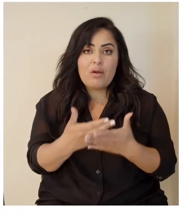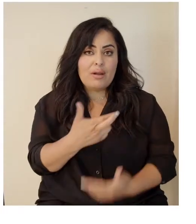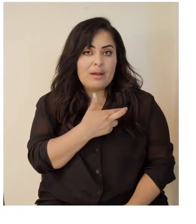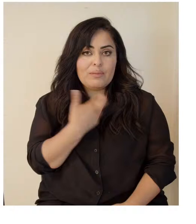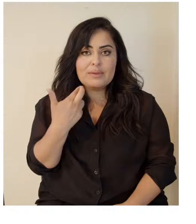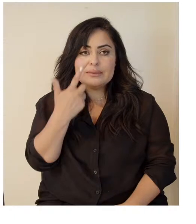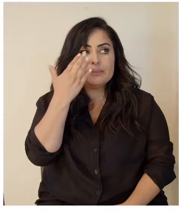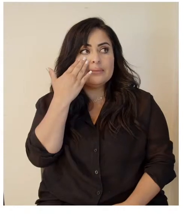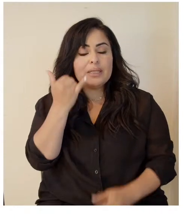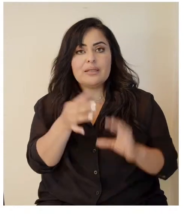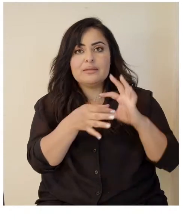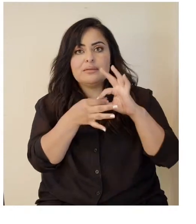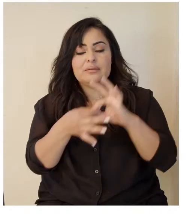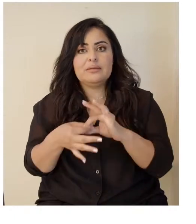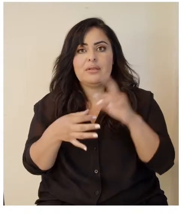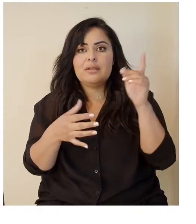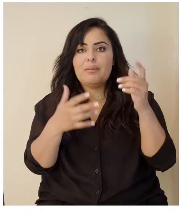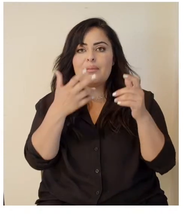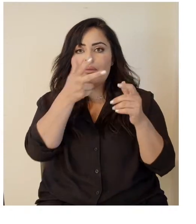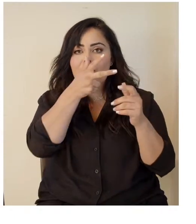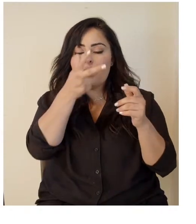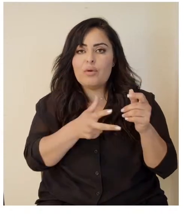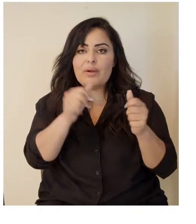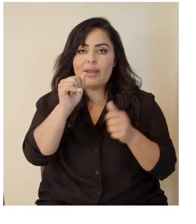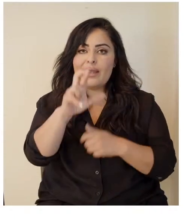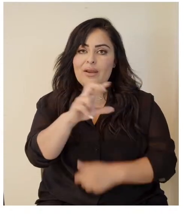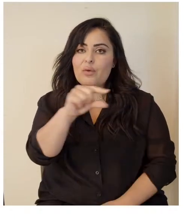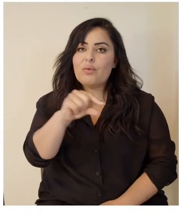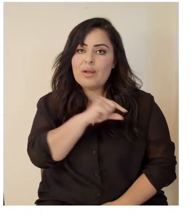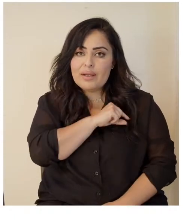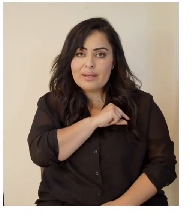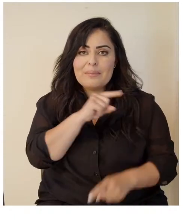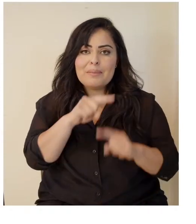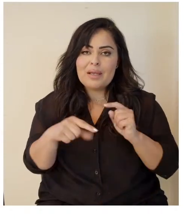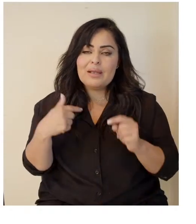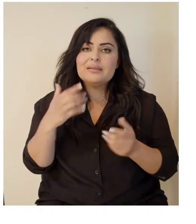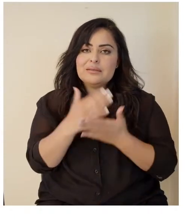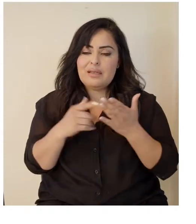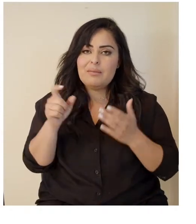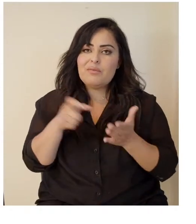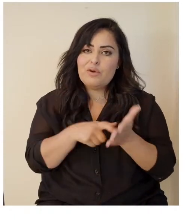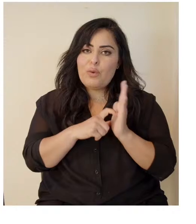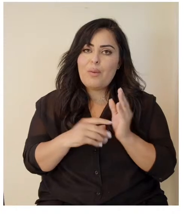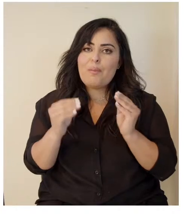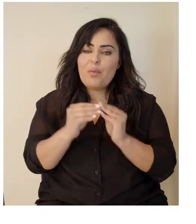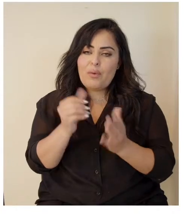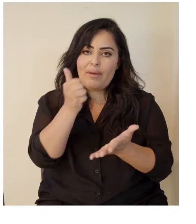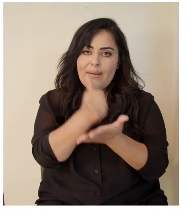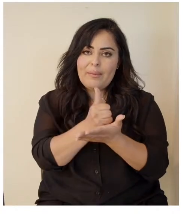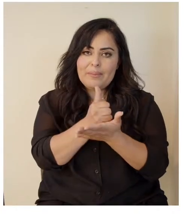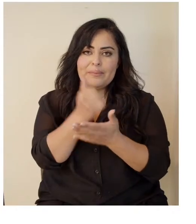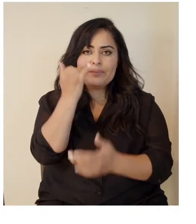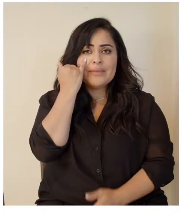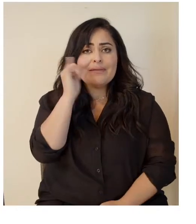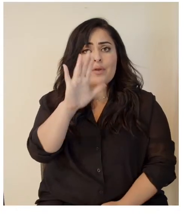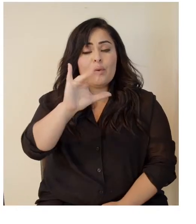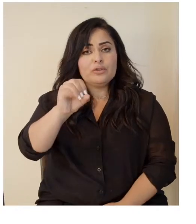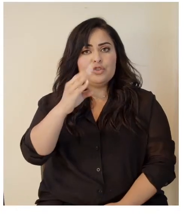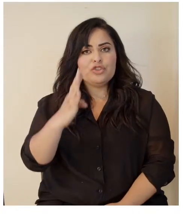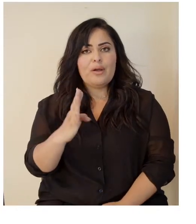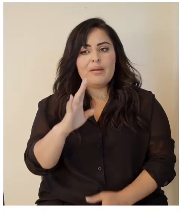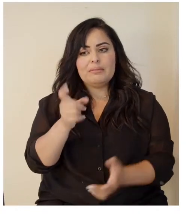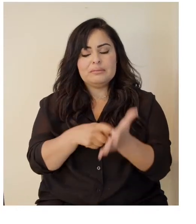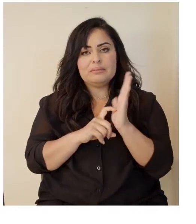poor air quality right now, but some of us in LA County need additional help and support. For example, if your job is to work